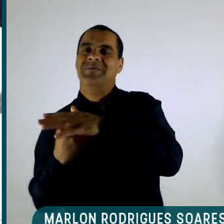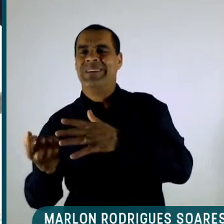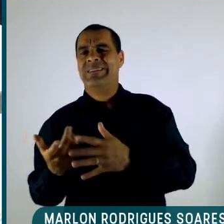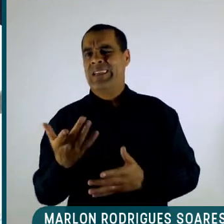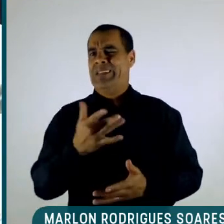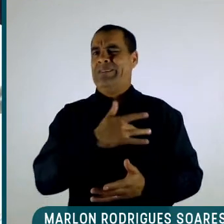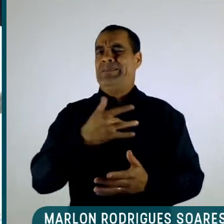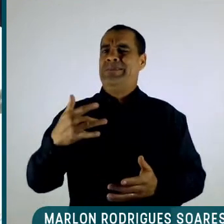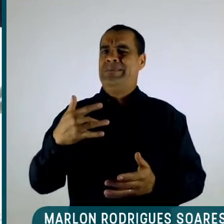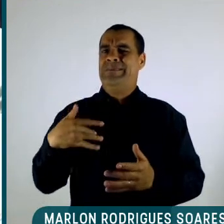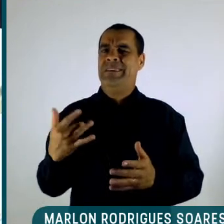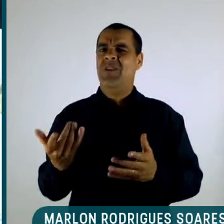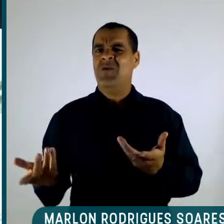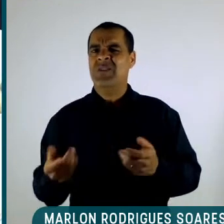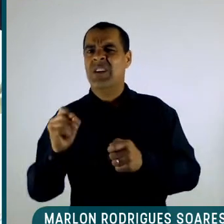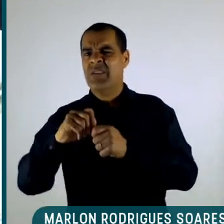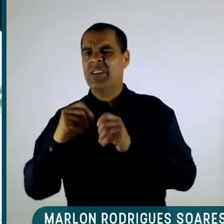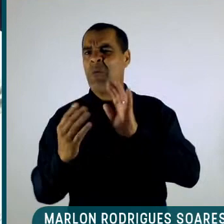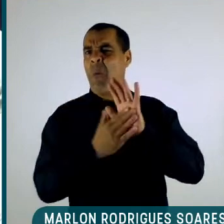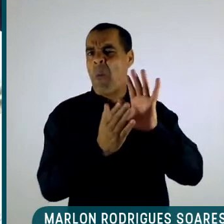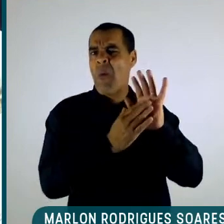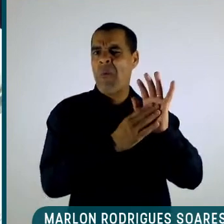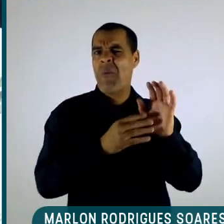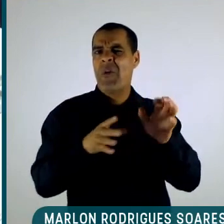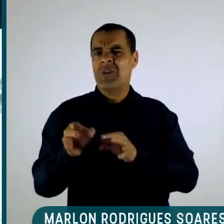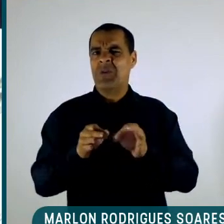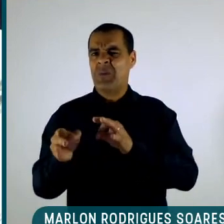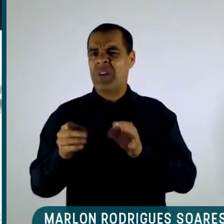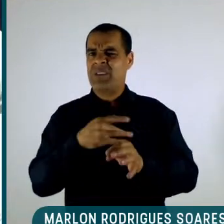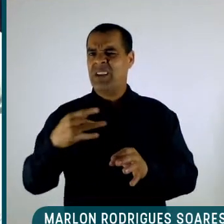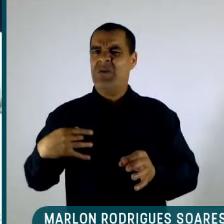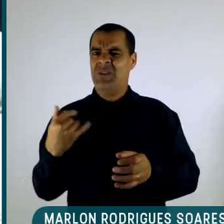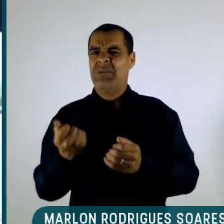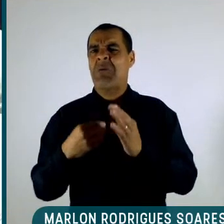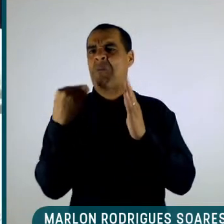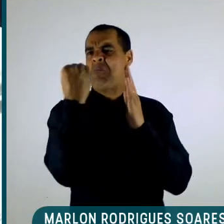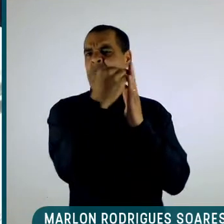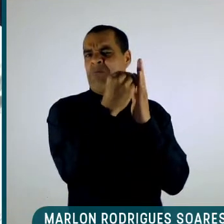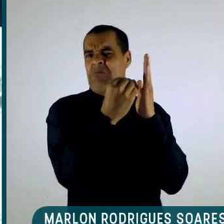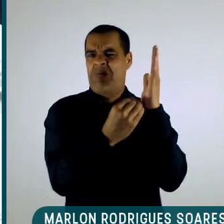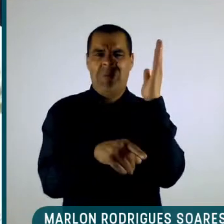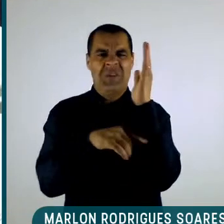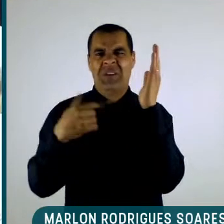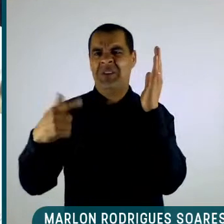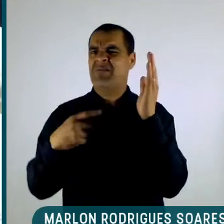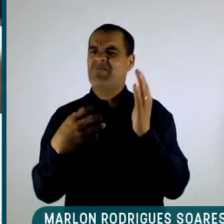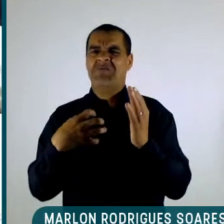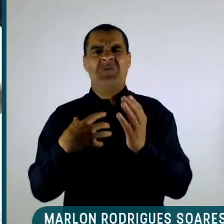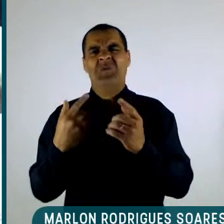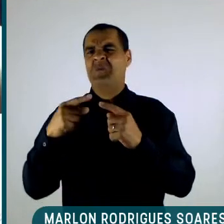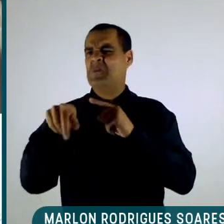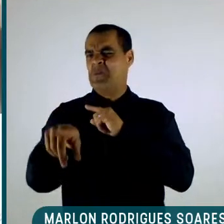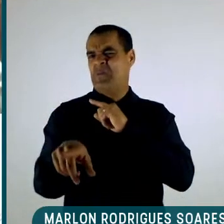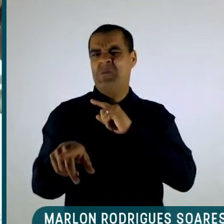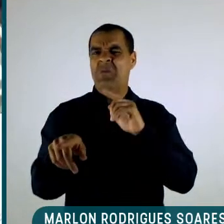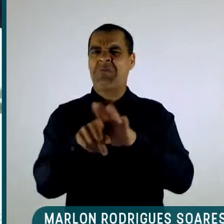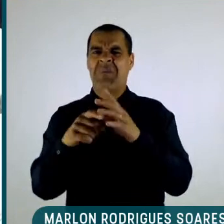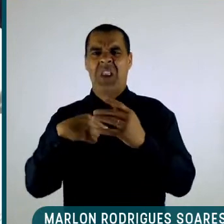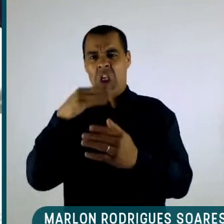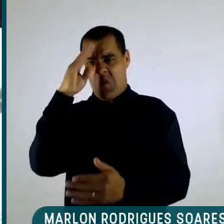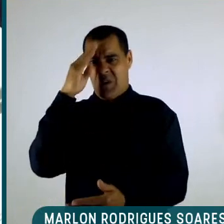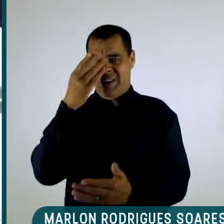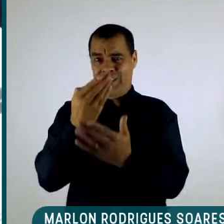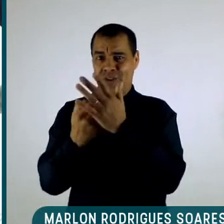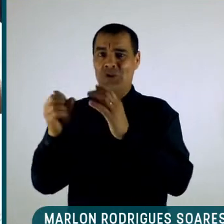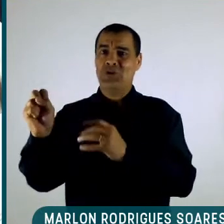Businessmen, they want to create more health care plans, but it's not going to work. It's an agenda that